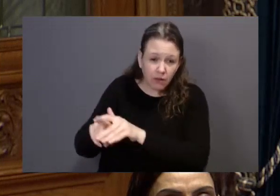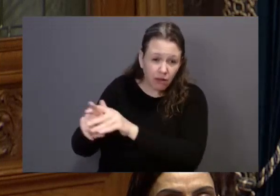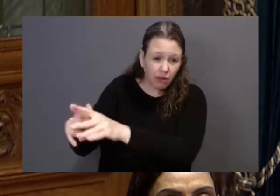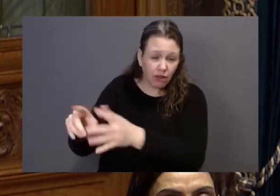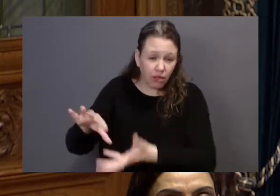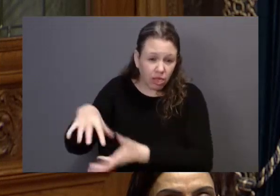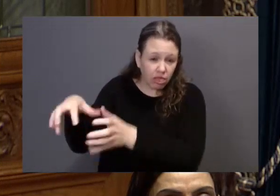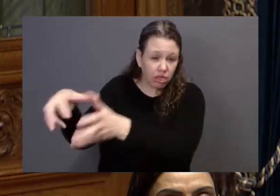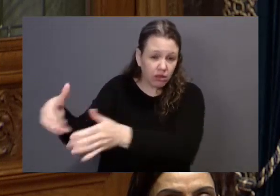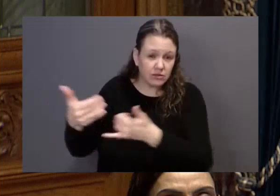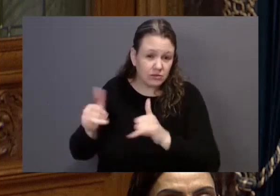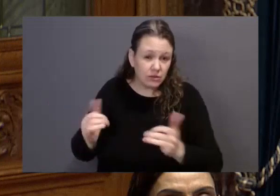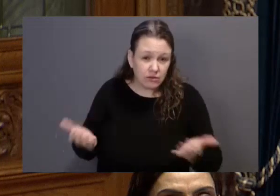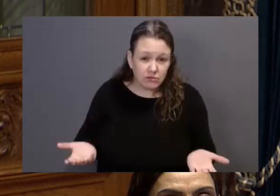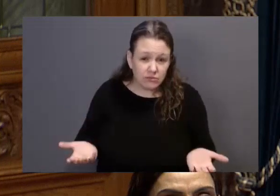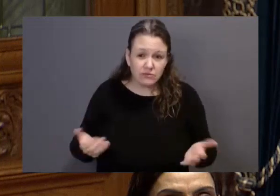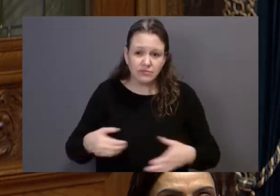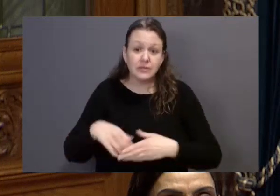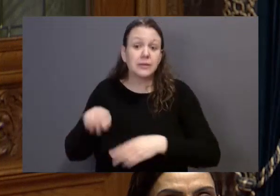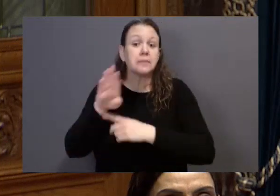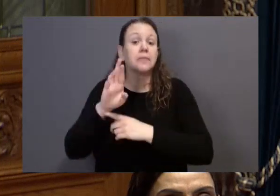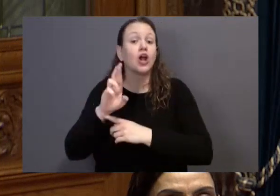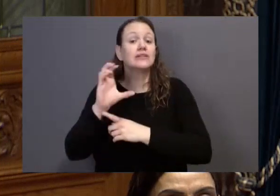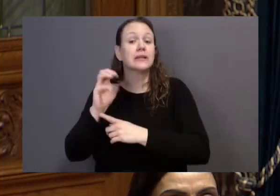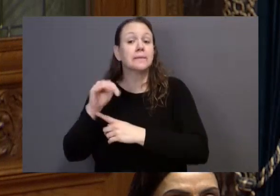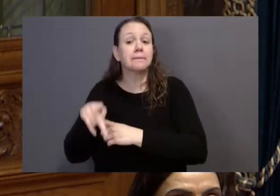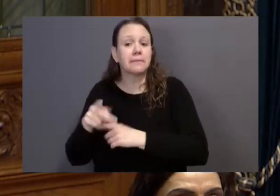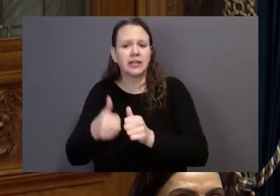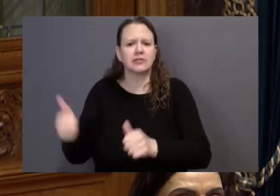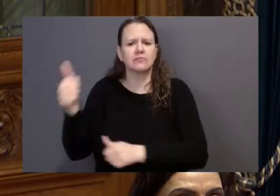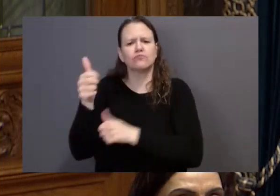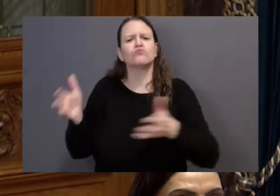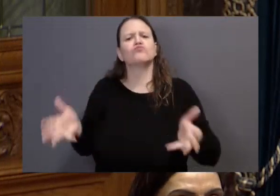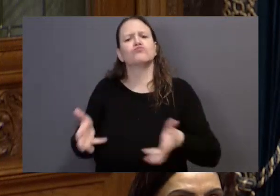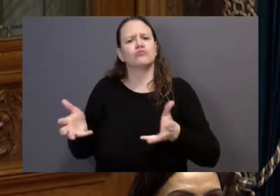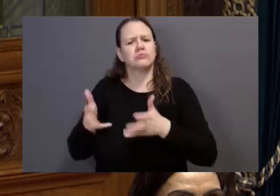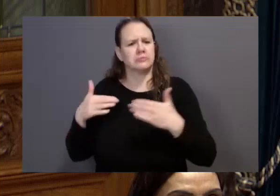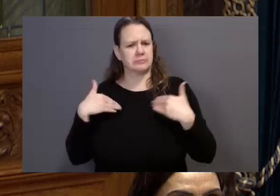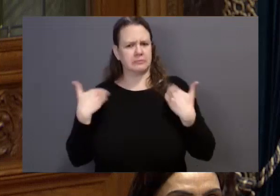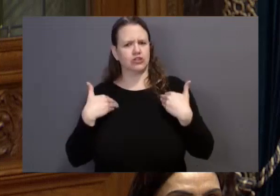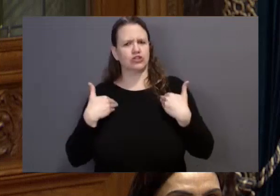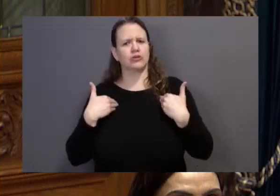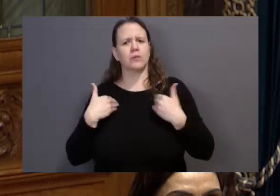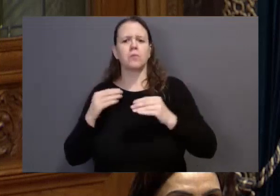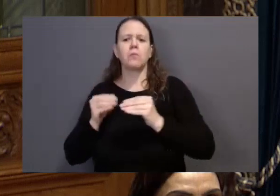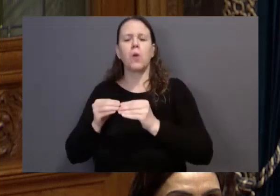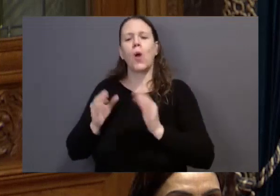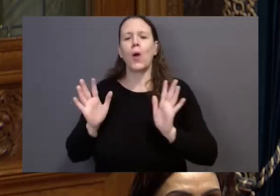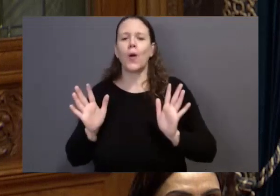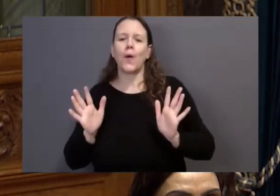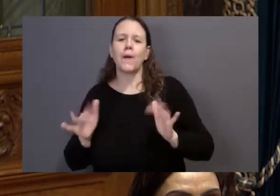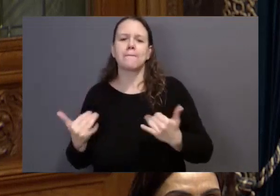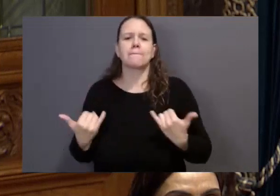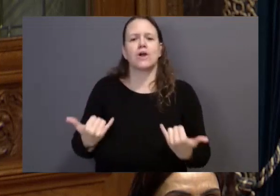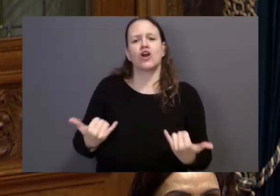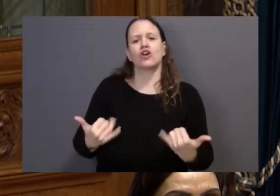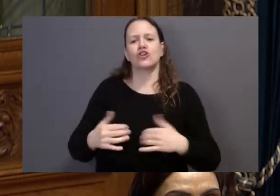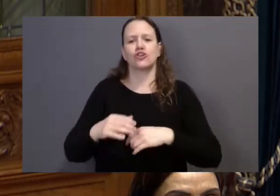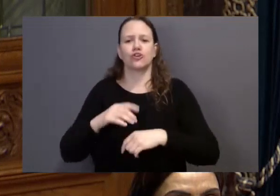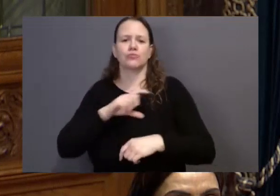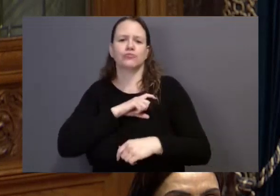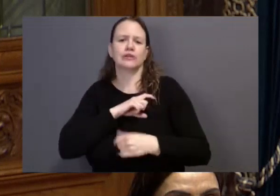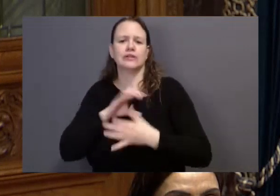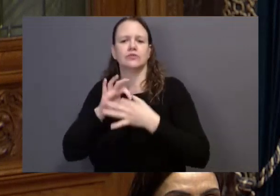more progressive and modern in their approach to labor relations, end quote. That's got to make the BC Fed smile,